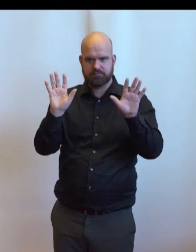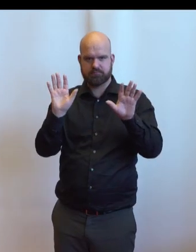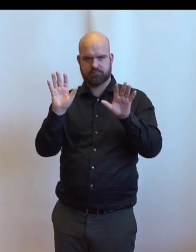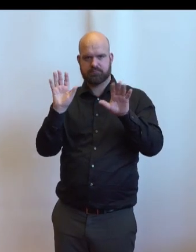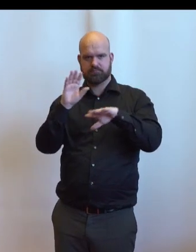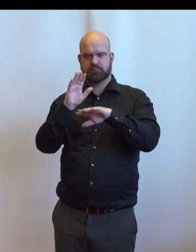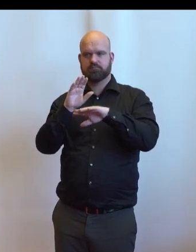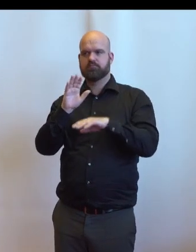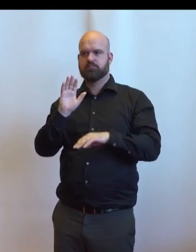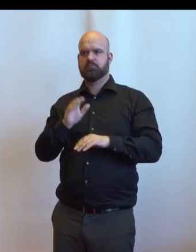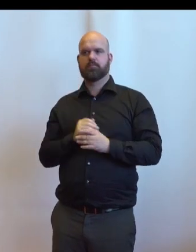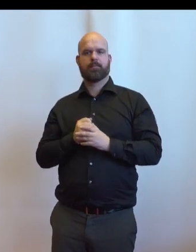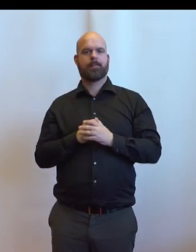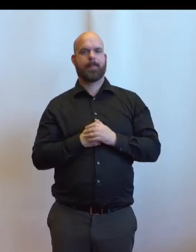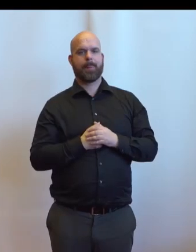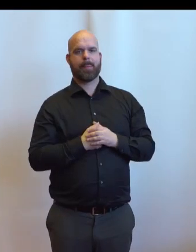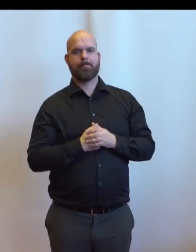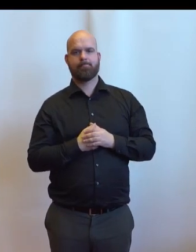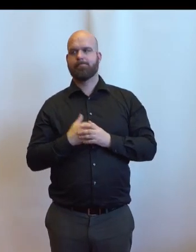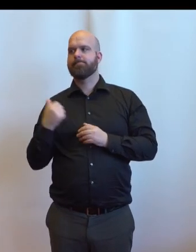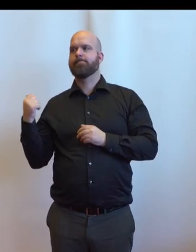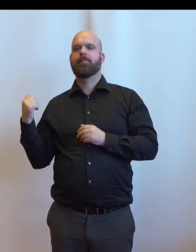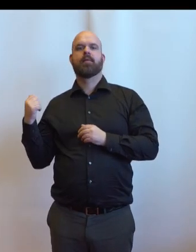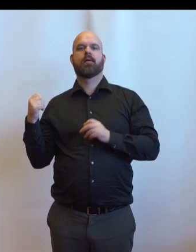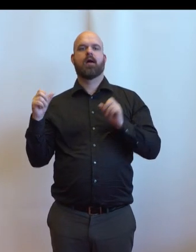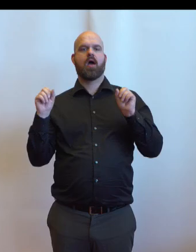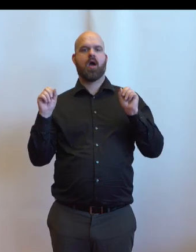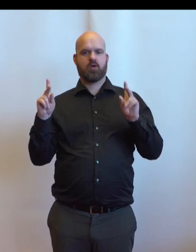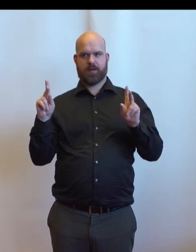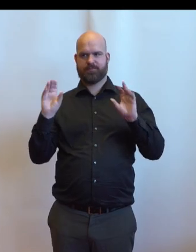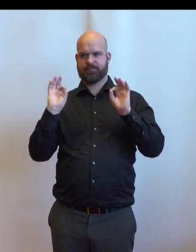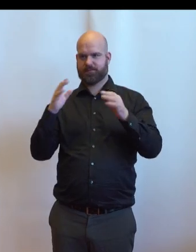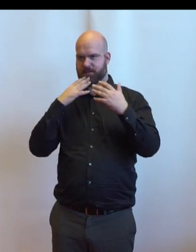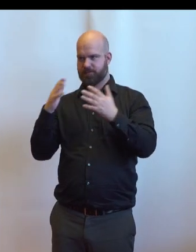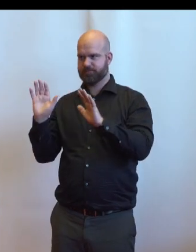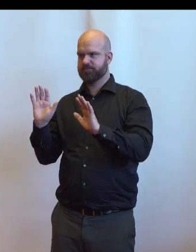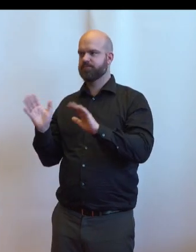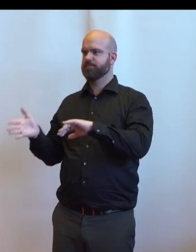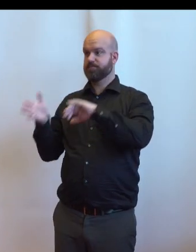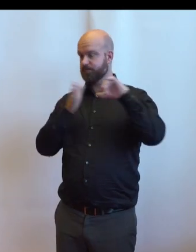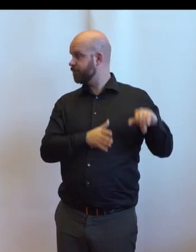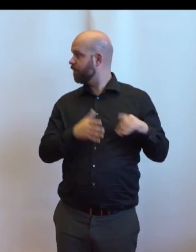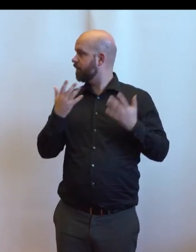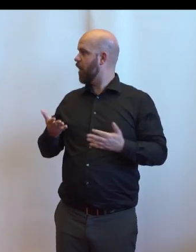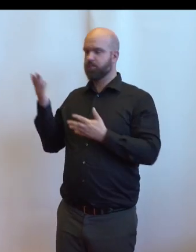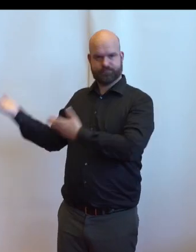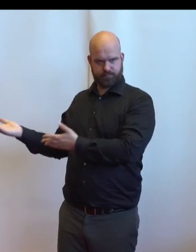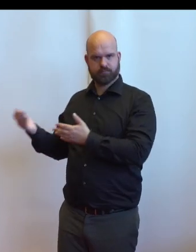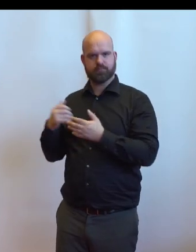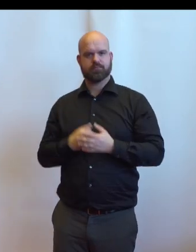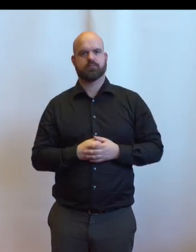Okay. Can we have the slides back up? Brilliant. Okay, fantastic. So a minor miracle has